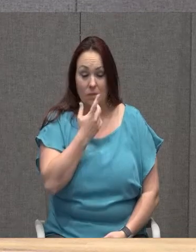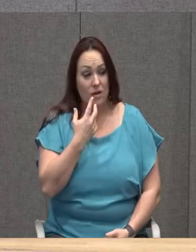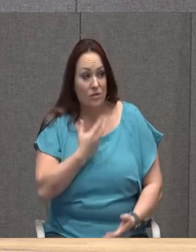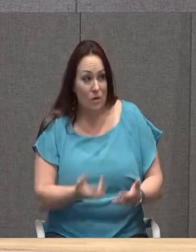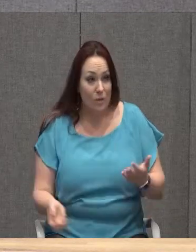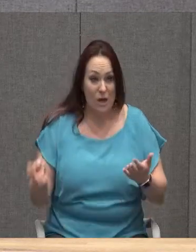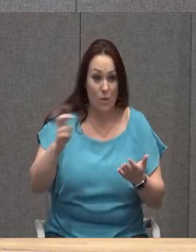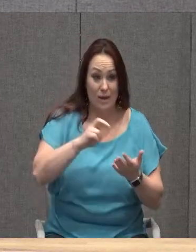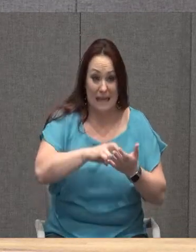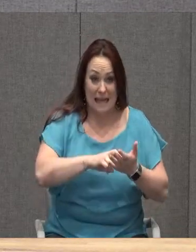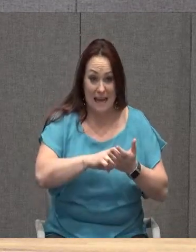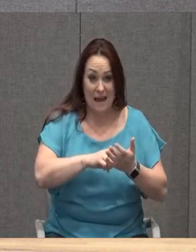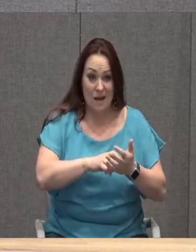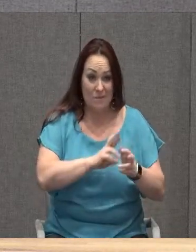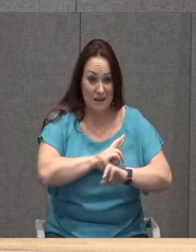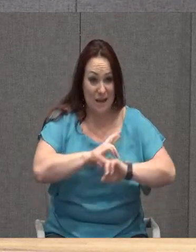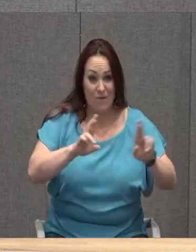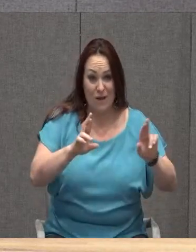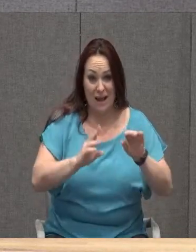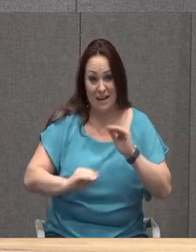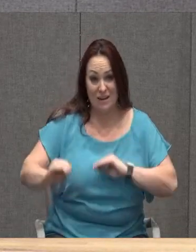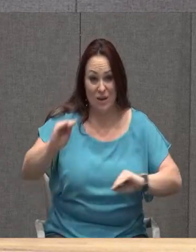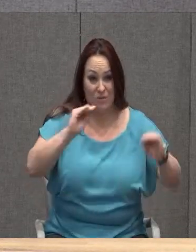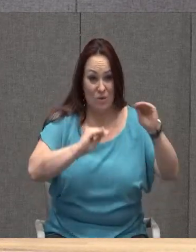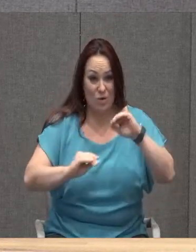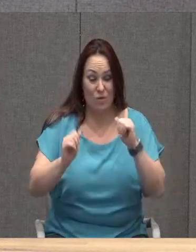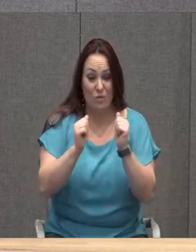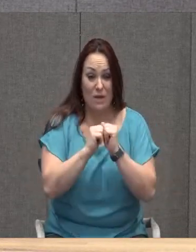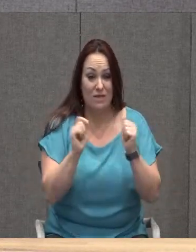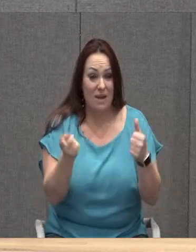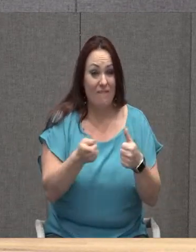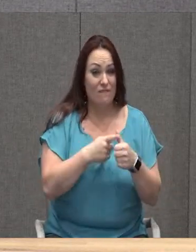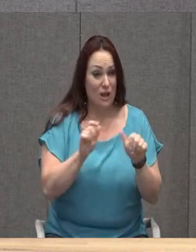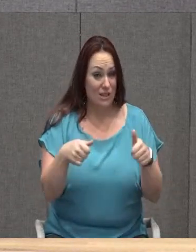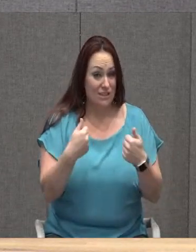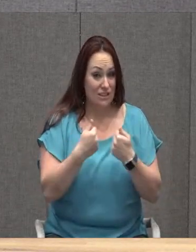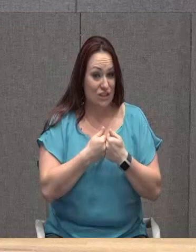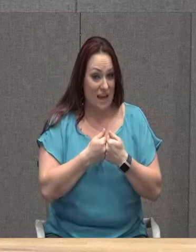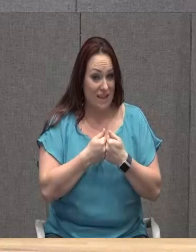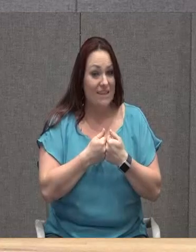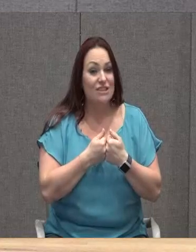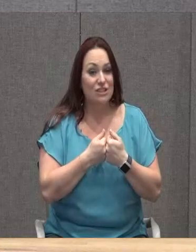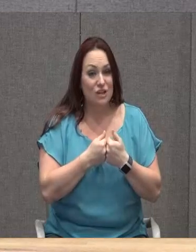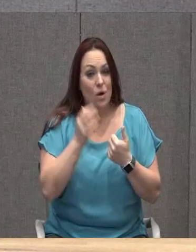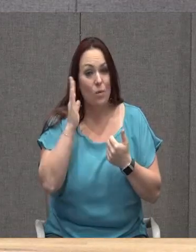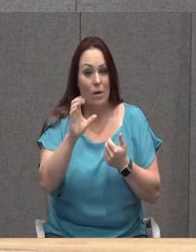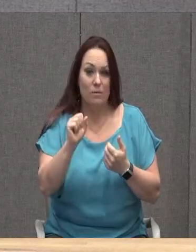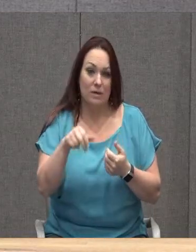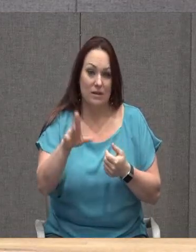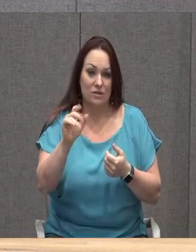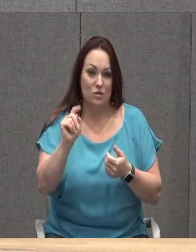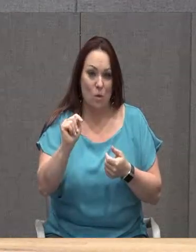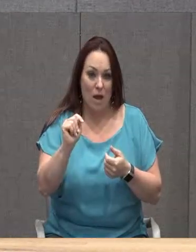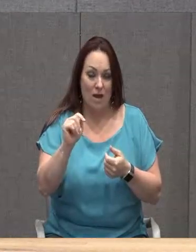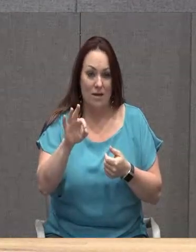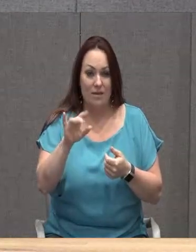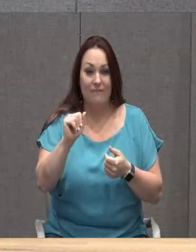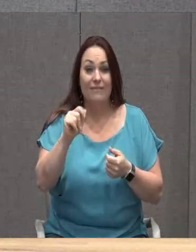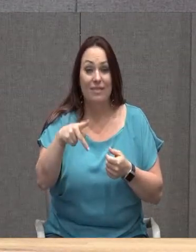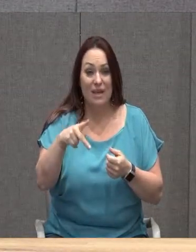get moving right away with our first challenge. Our first challenge is going to be a squat flip